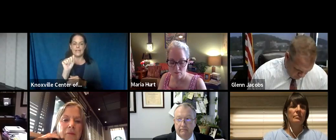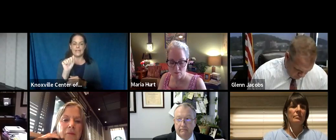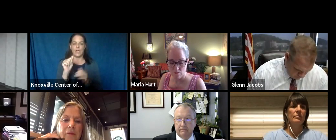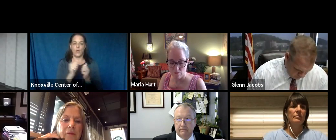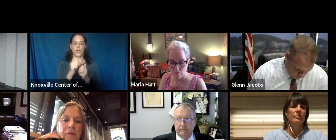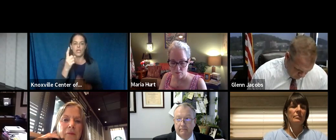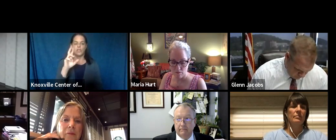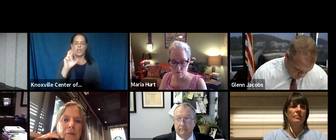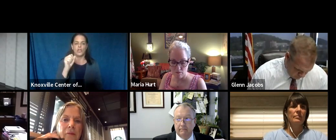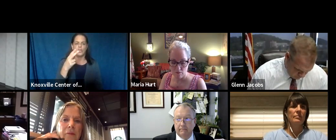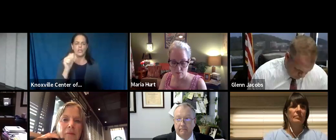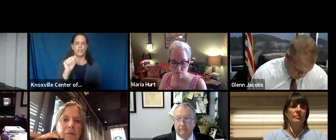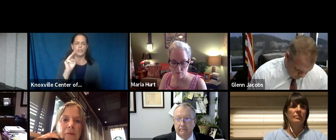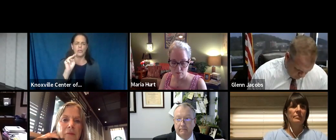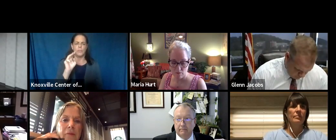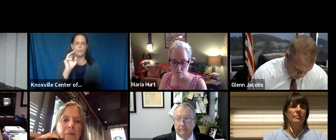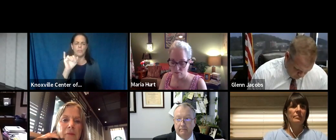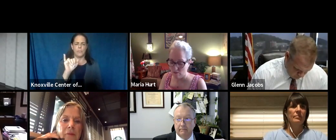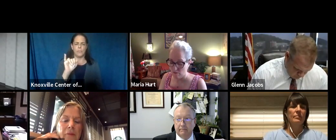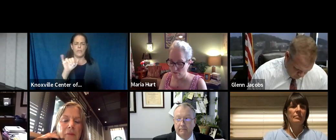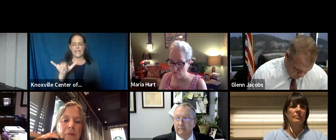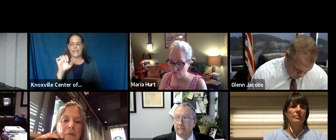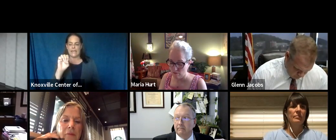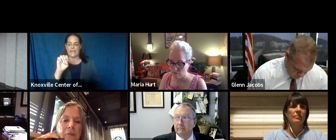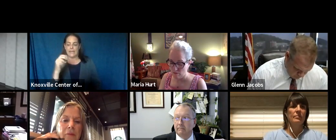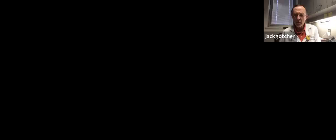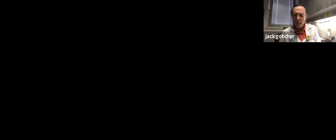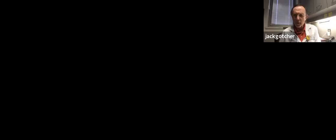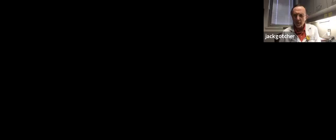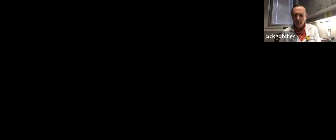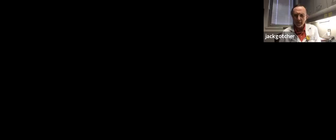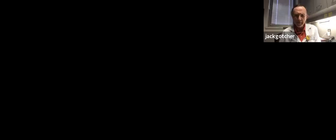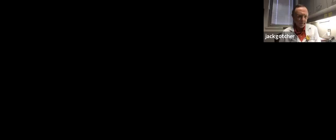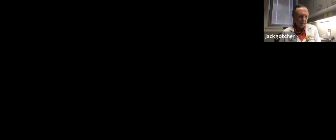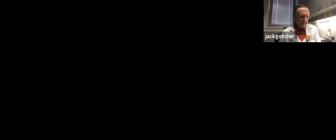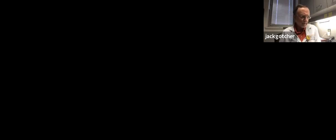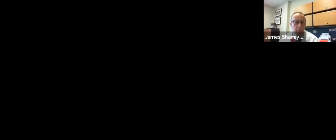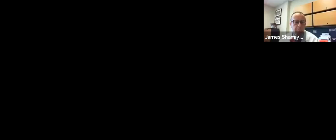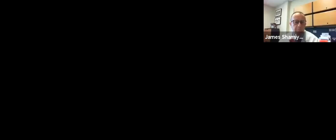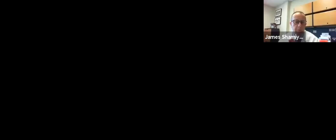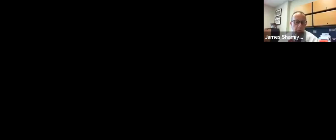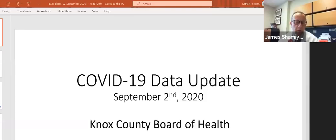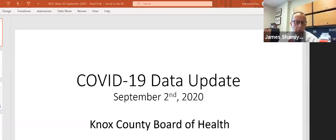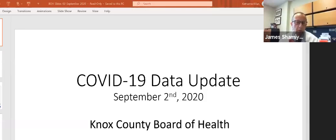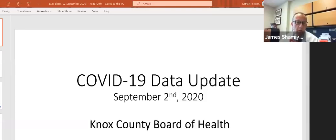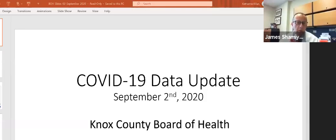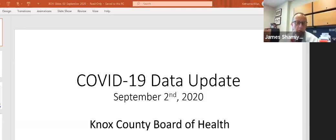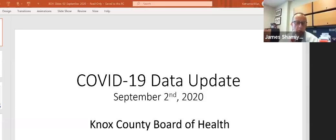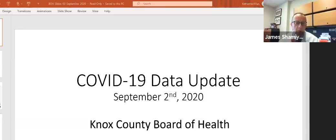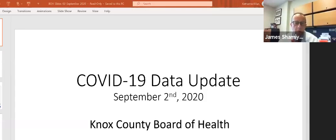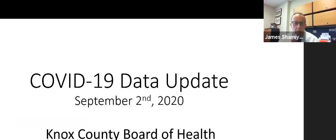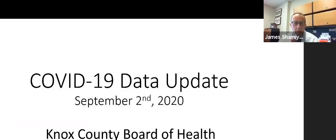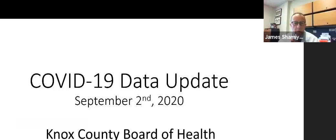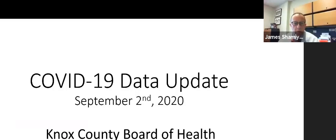Shemaya. So James, if you will give us your report, please. Thank you.